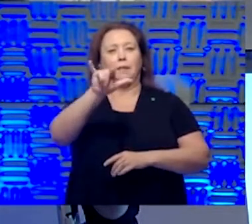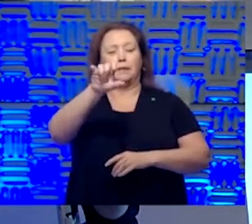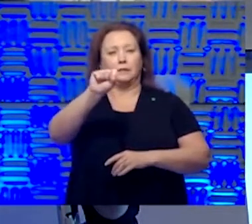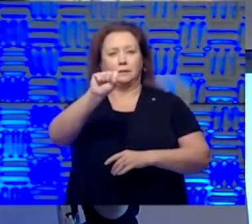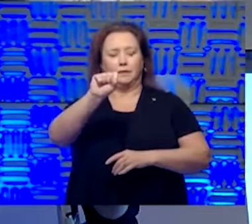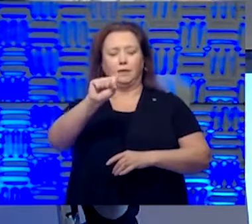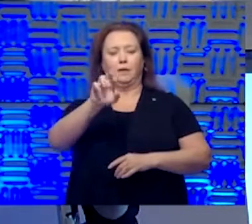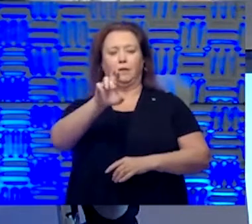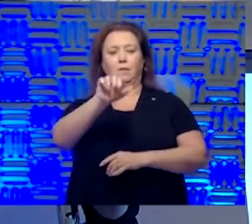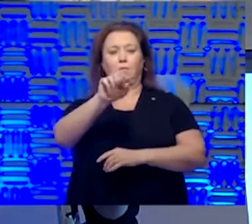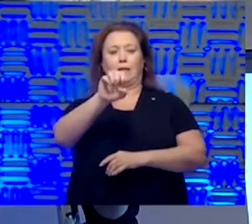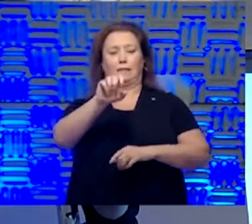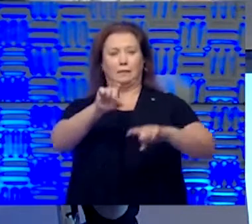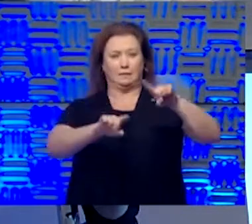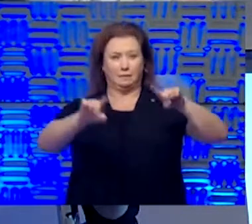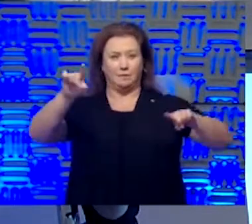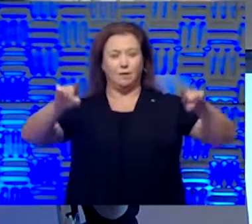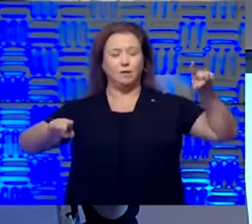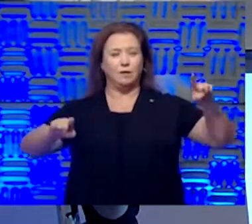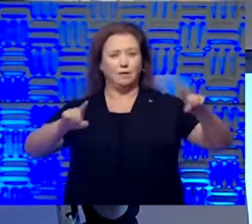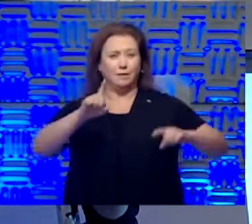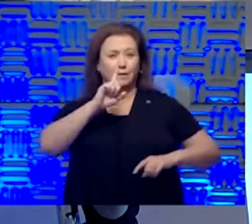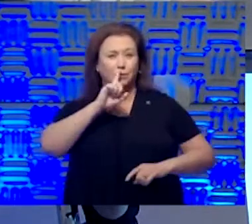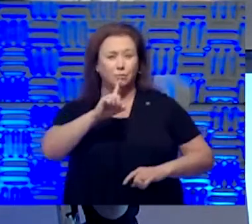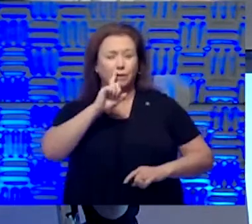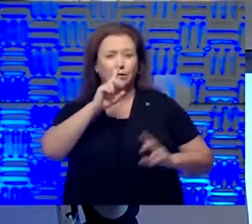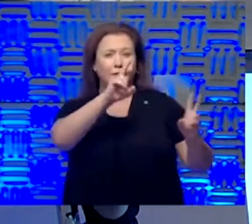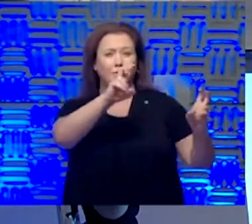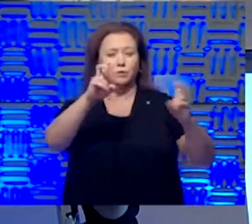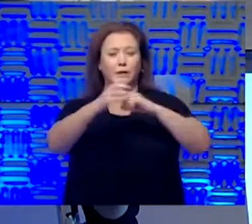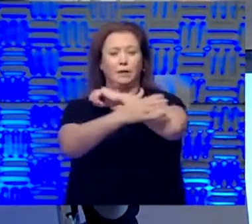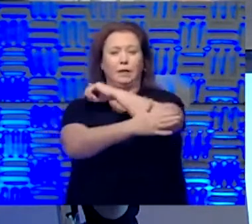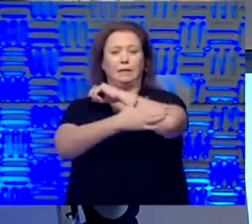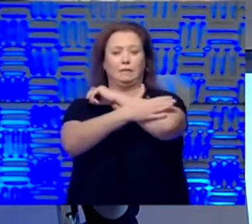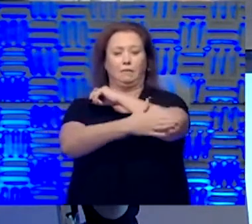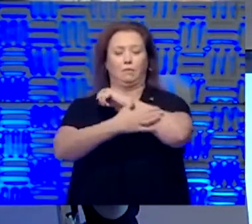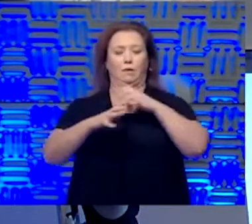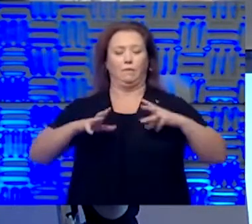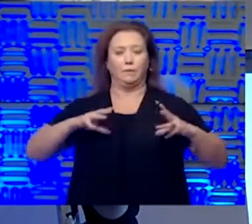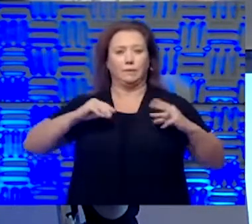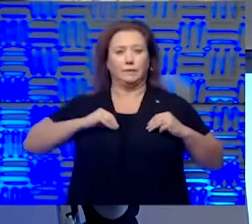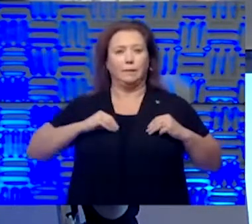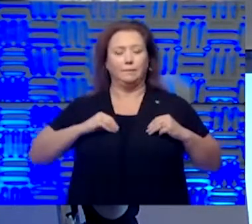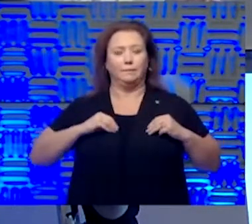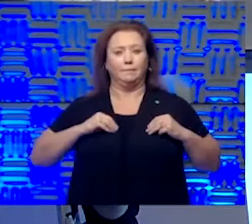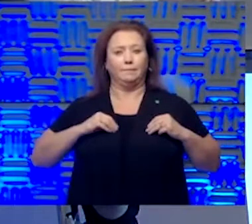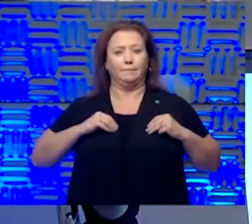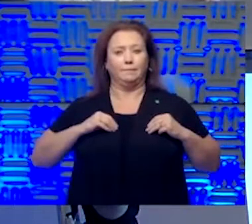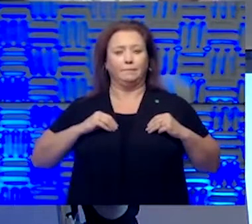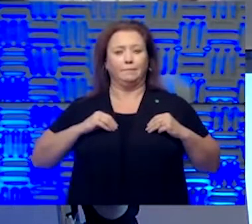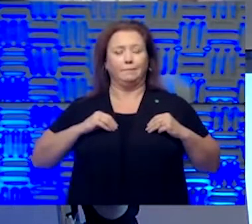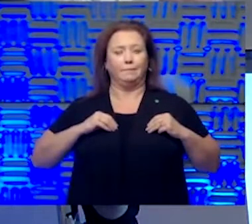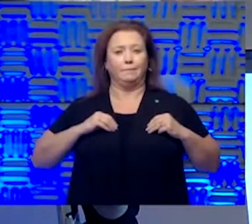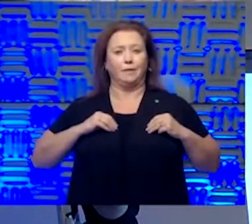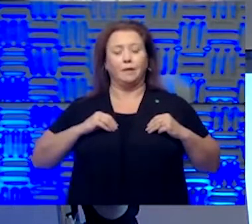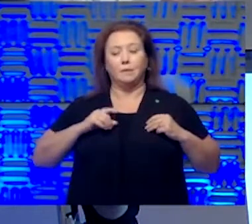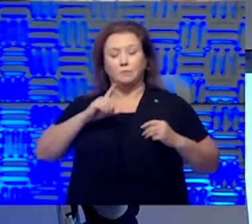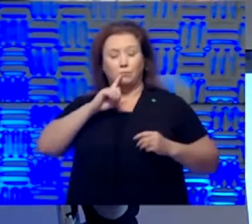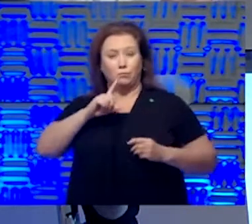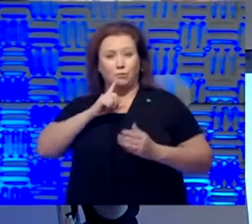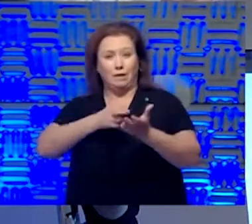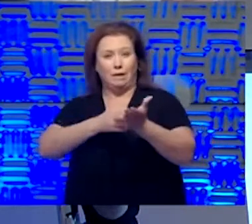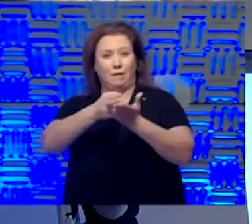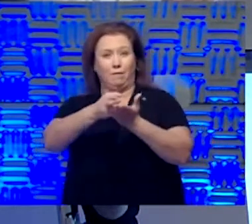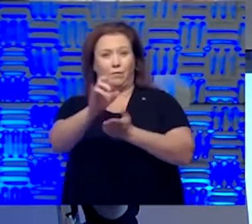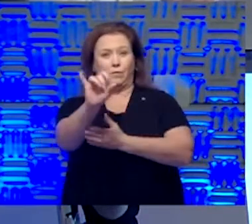Racial disparities are real. And as a country, we have to own those. But they're also true in health. Talk to